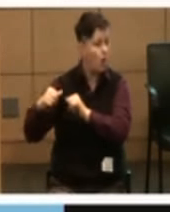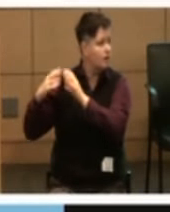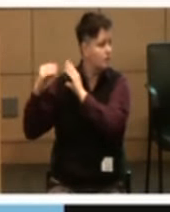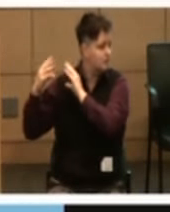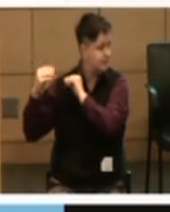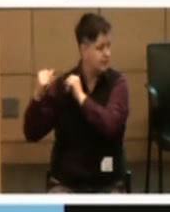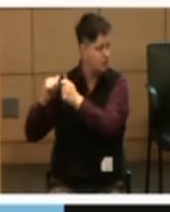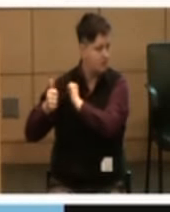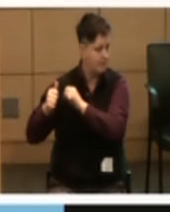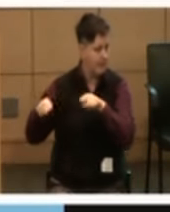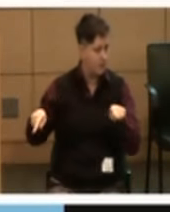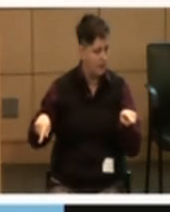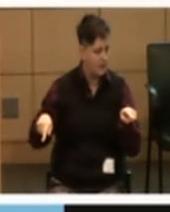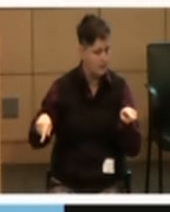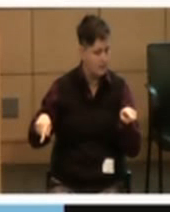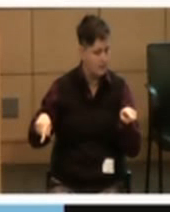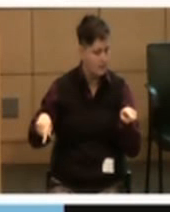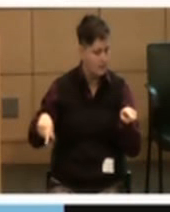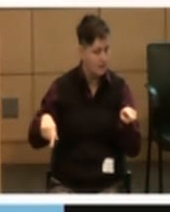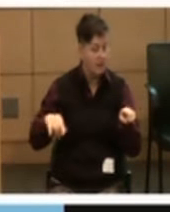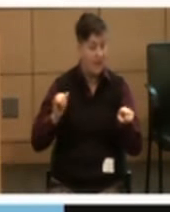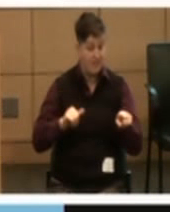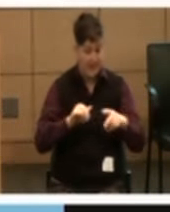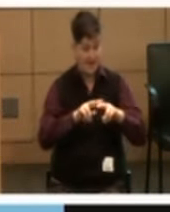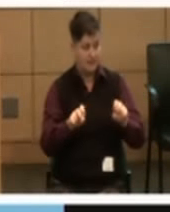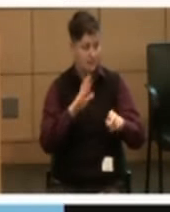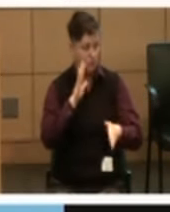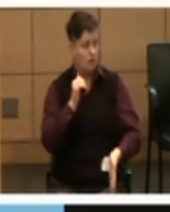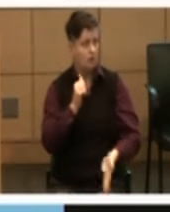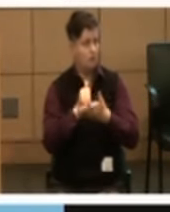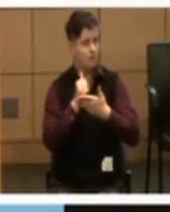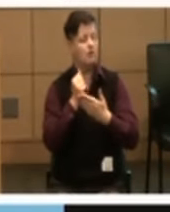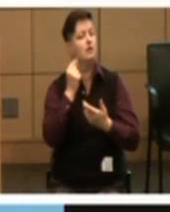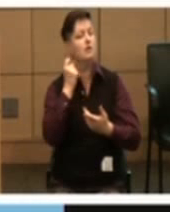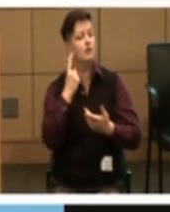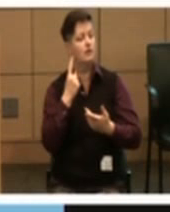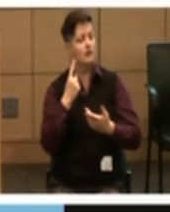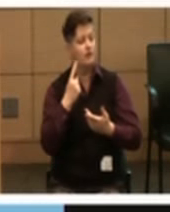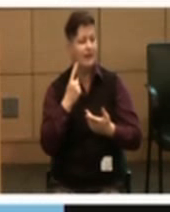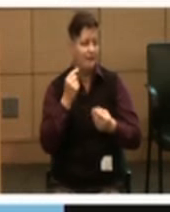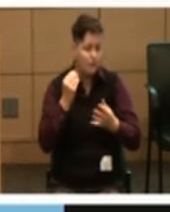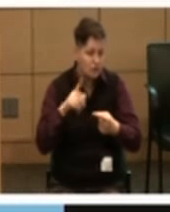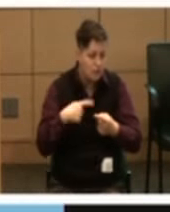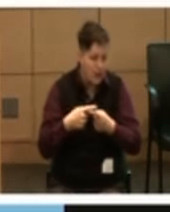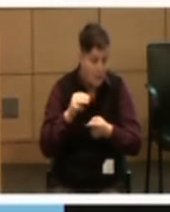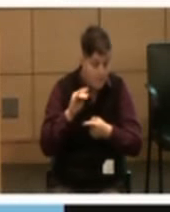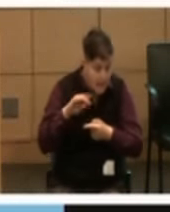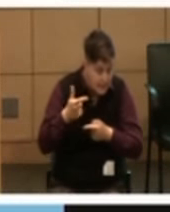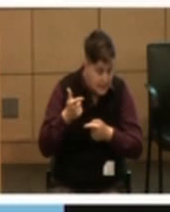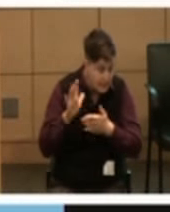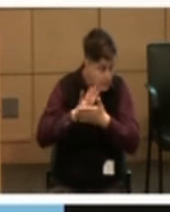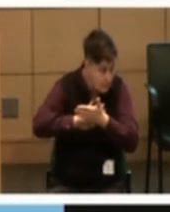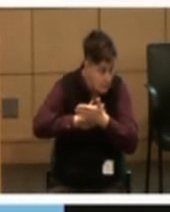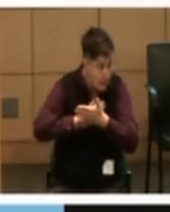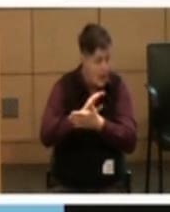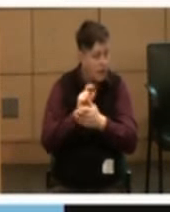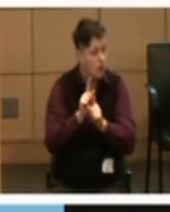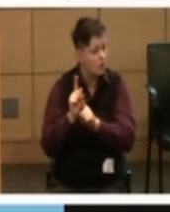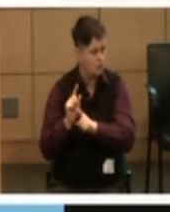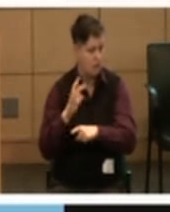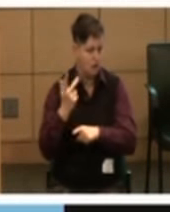those types of assessments are going to provide different types of masking and also information about how the child is